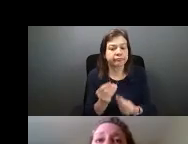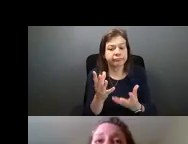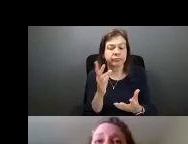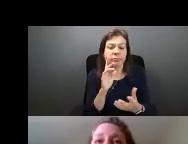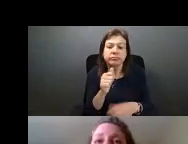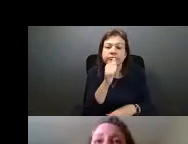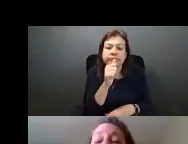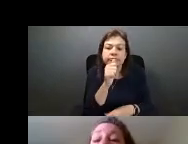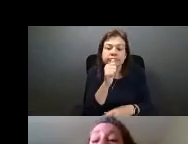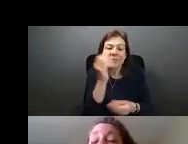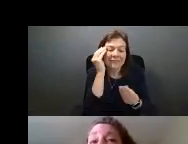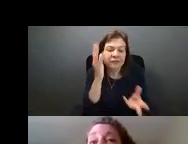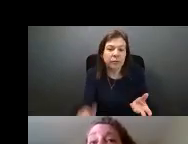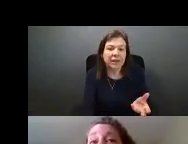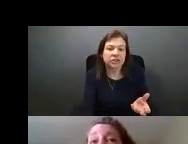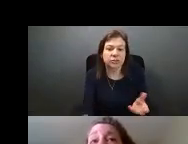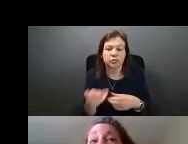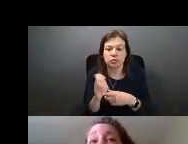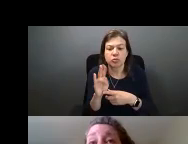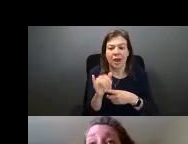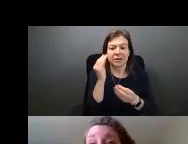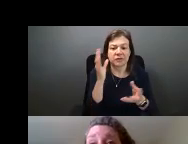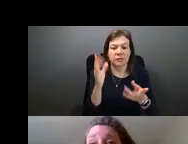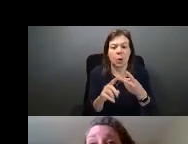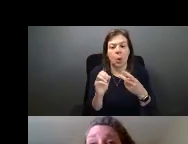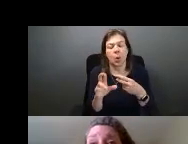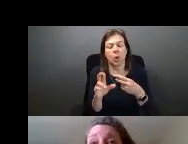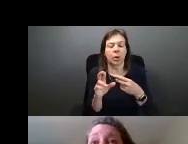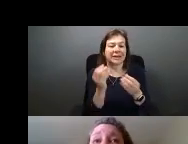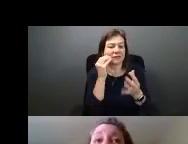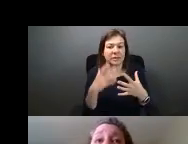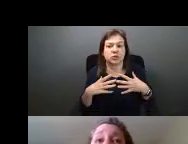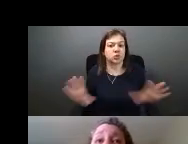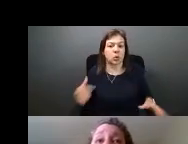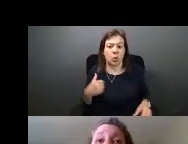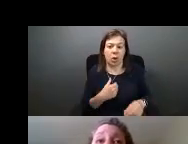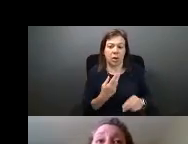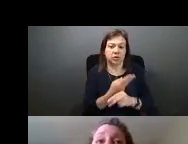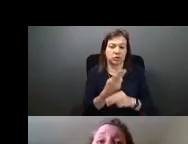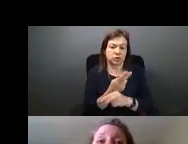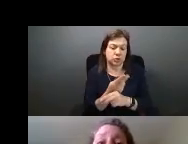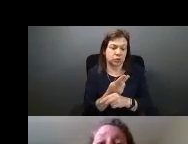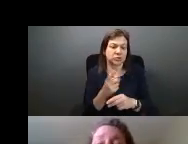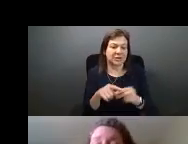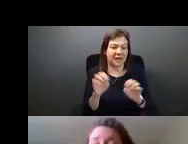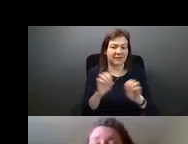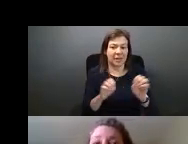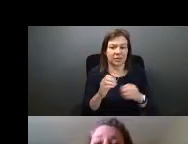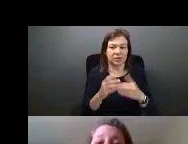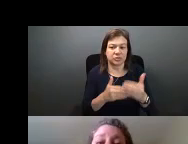proprietary information or information that you don't want us to use in your evaluation